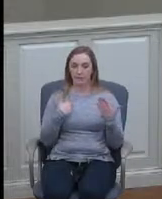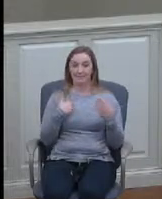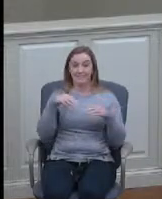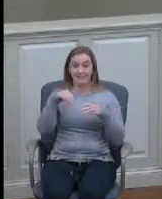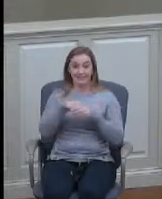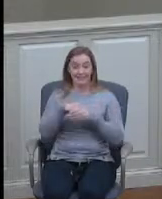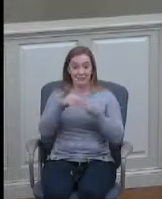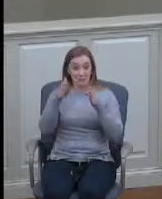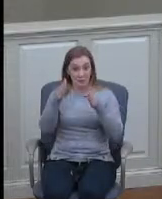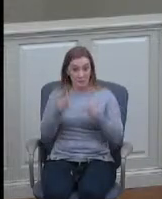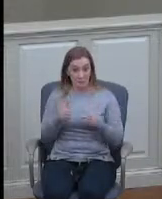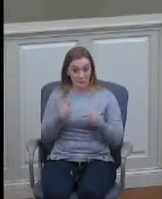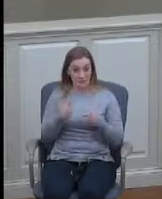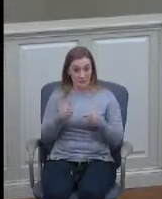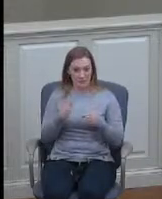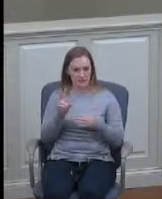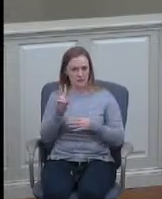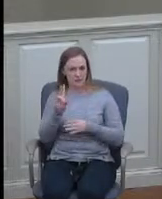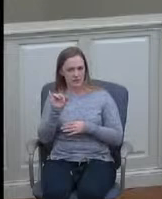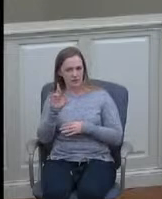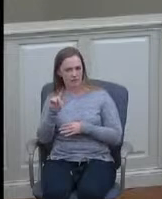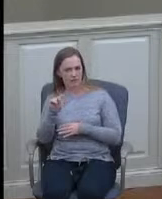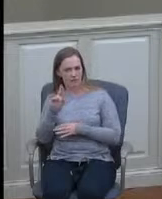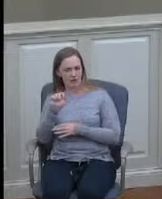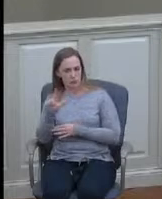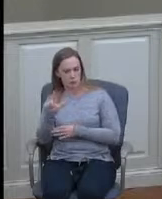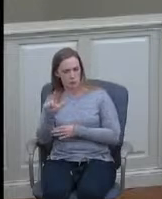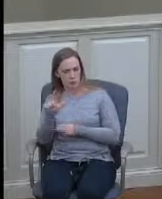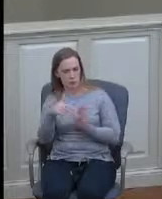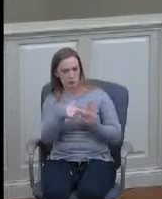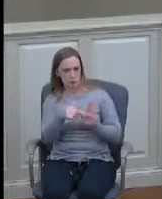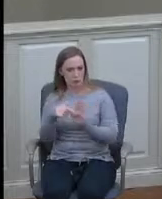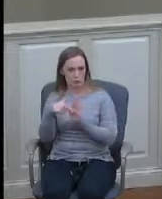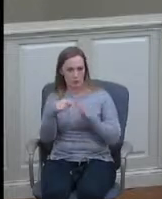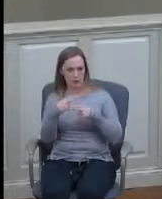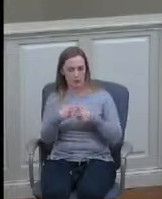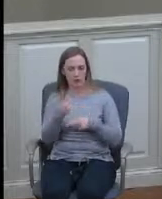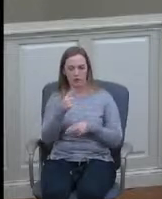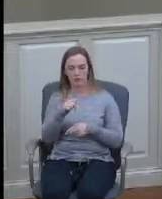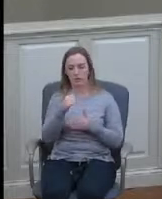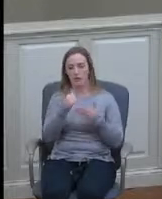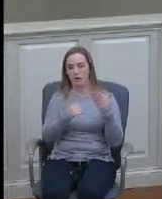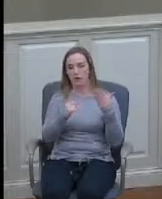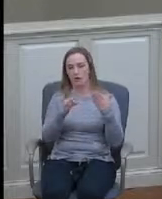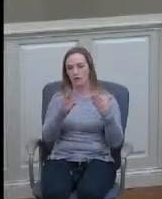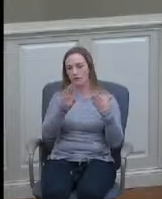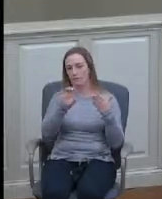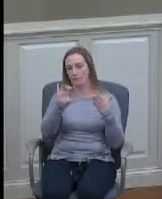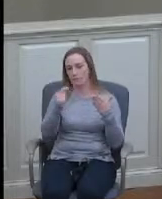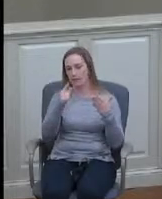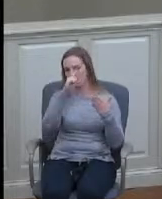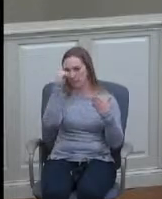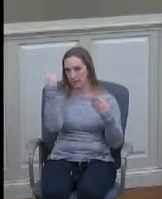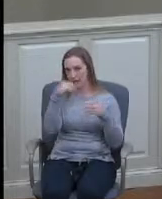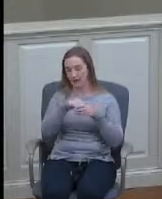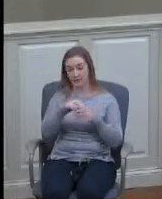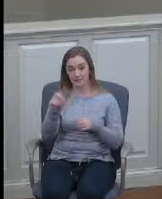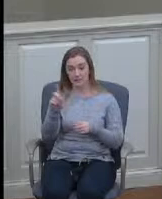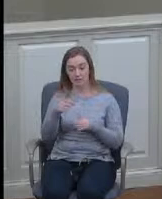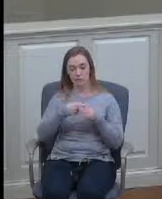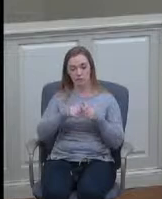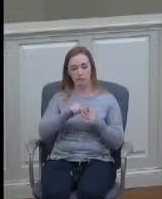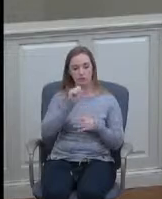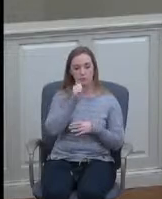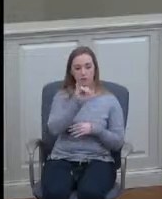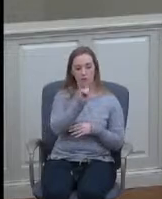in-person, a virtual showing entitled The Art of Being Black in Danville. It starts tomorrow, January the